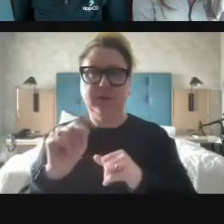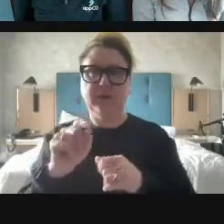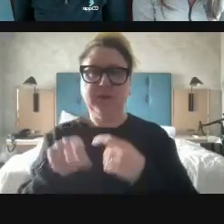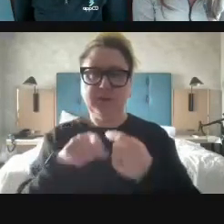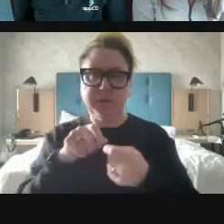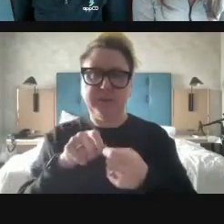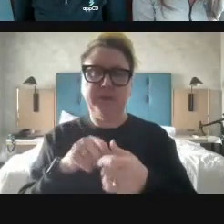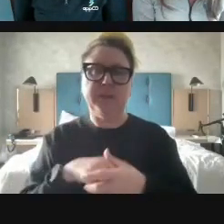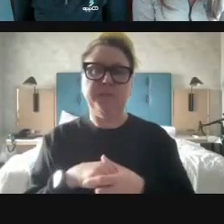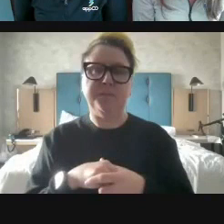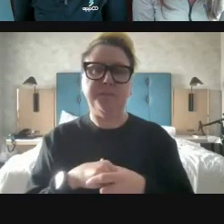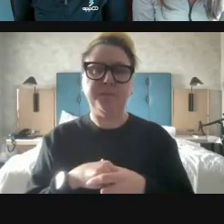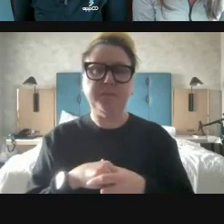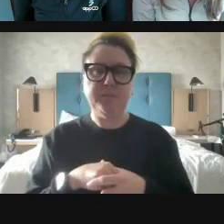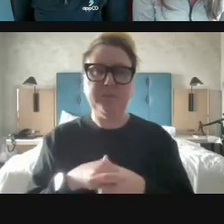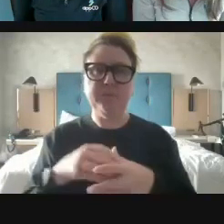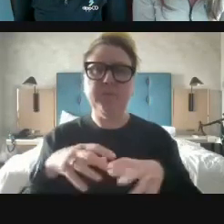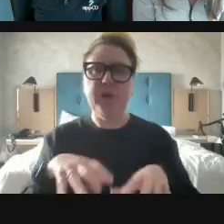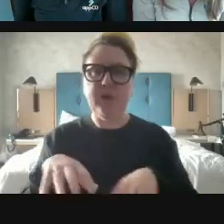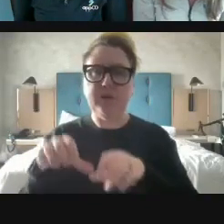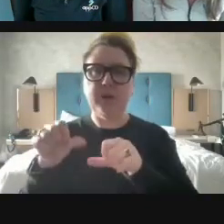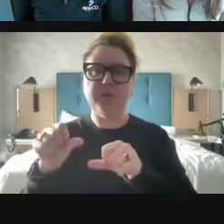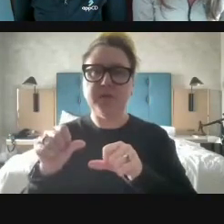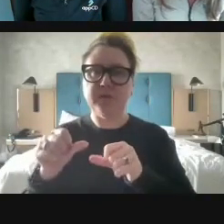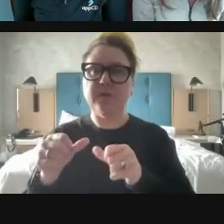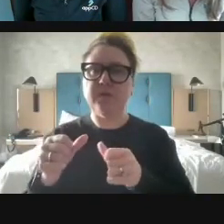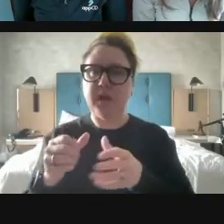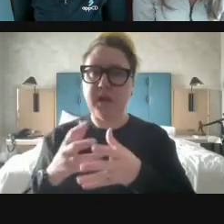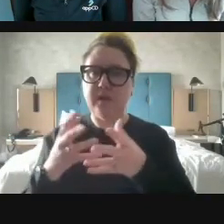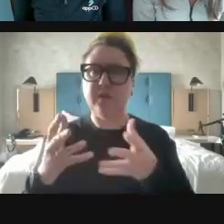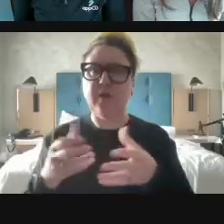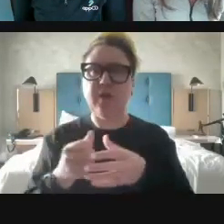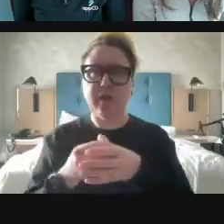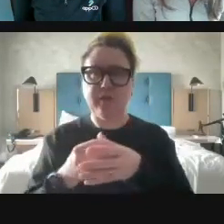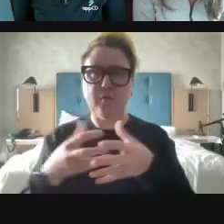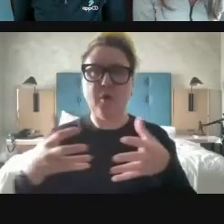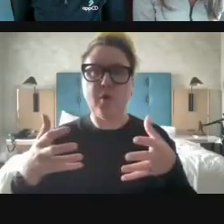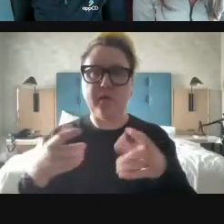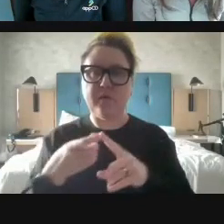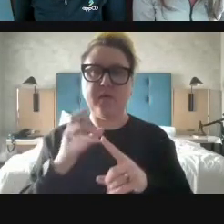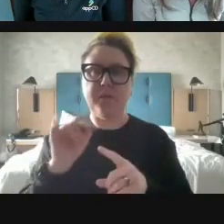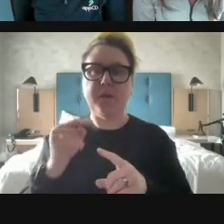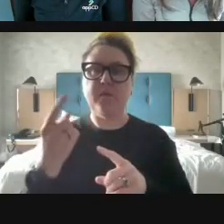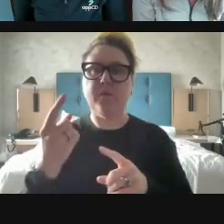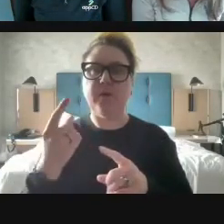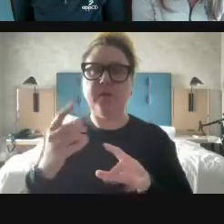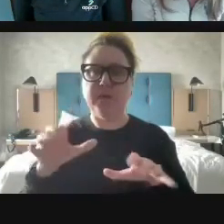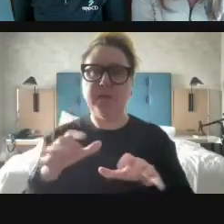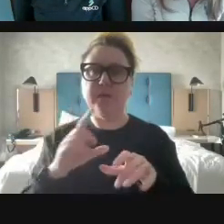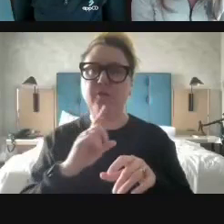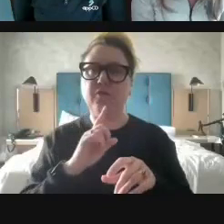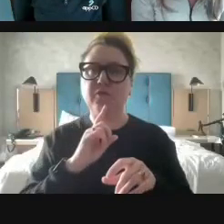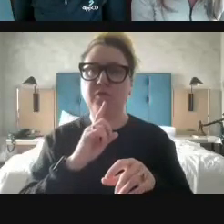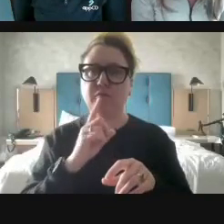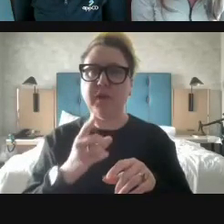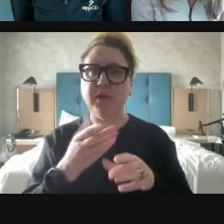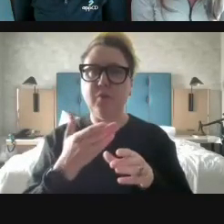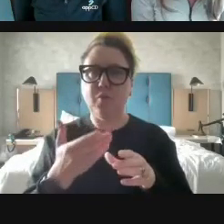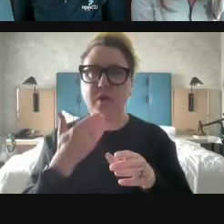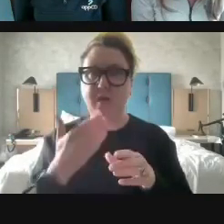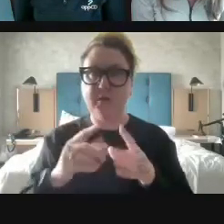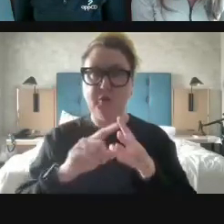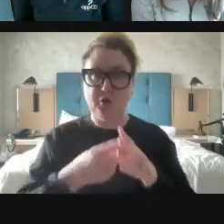thing. And we got a lot of adoption out of it, and we got a lot of growth out of it. We just did one thing really well, and then over time we kind of expanded from